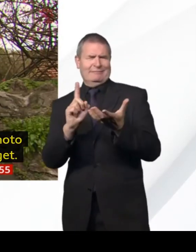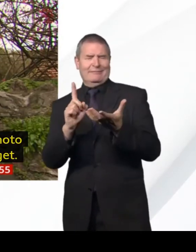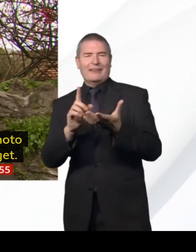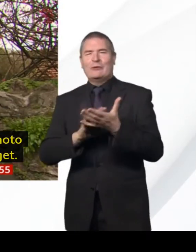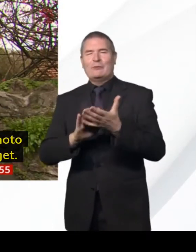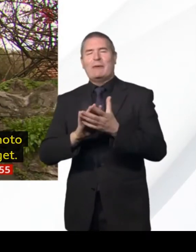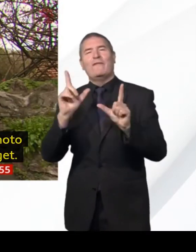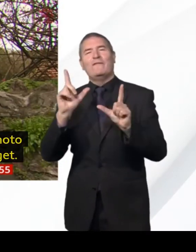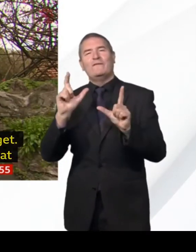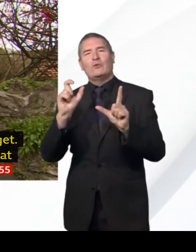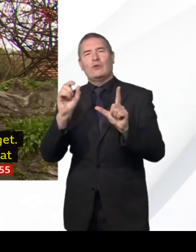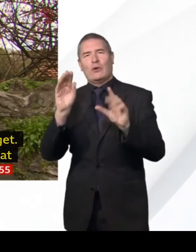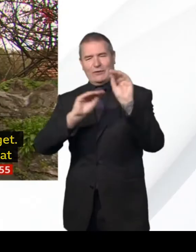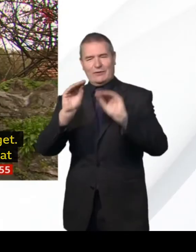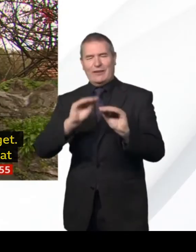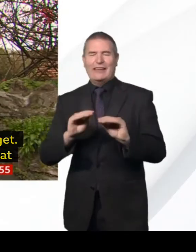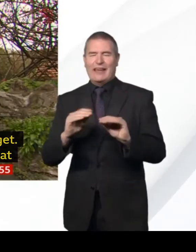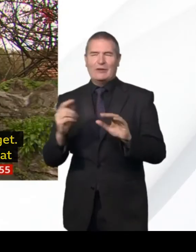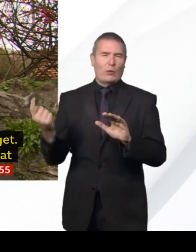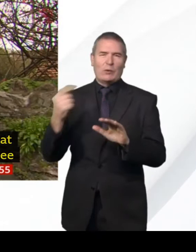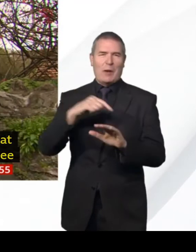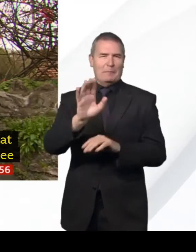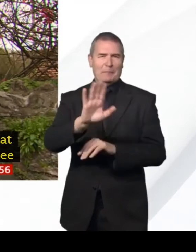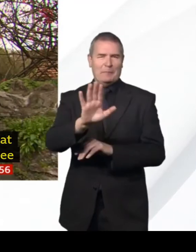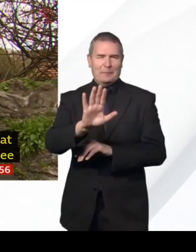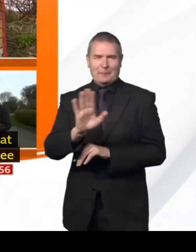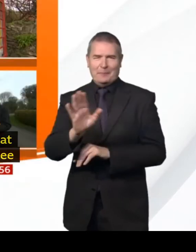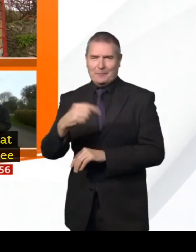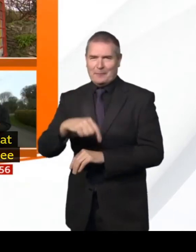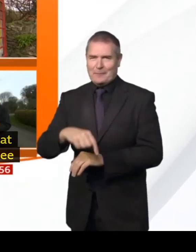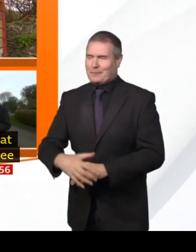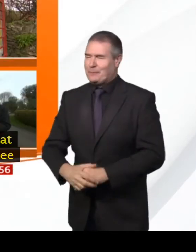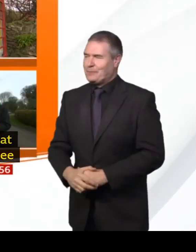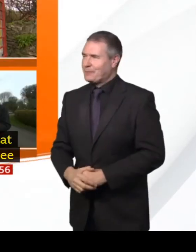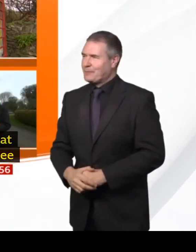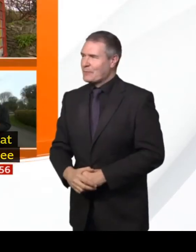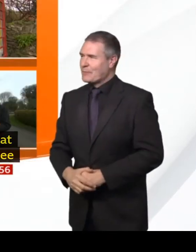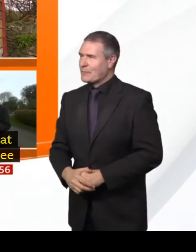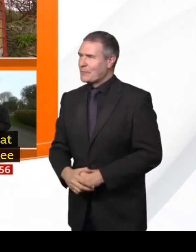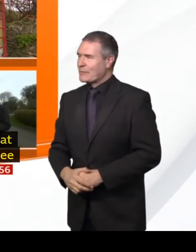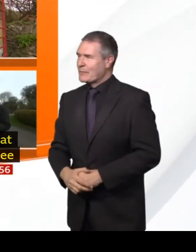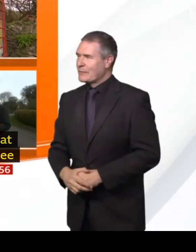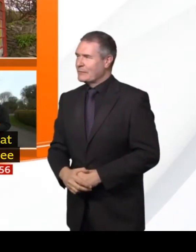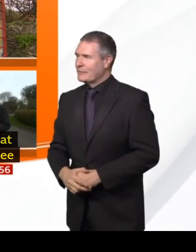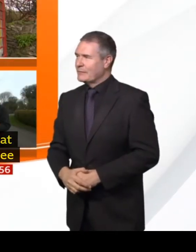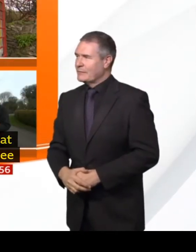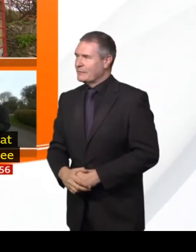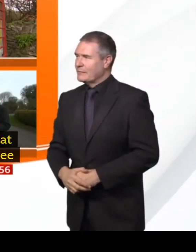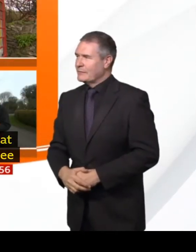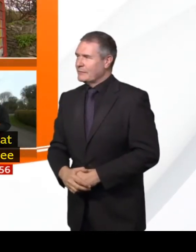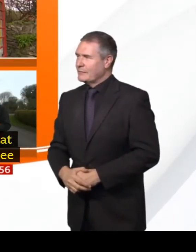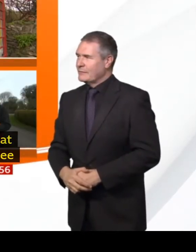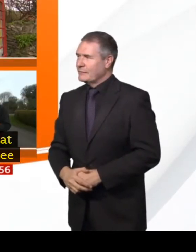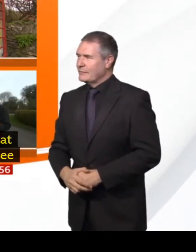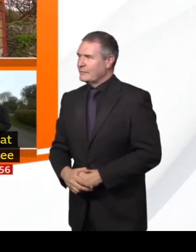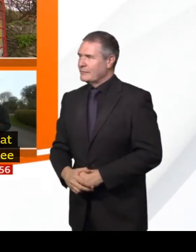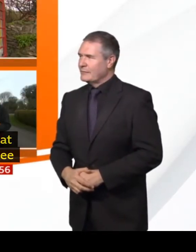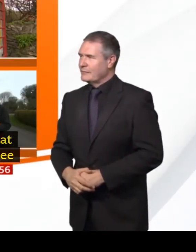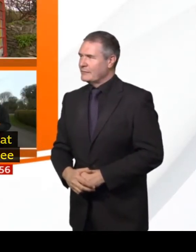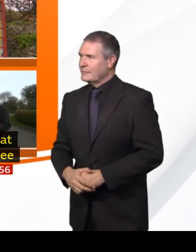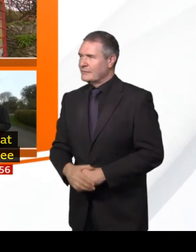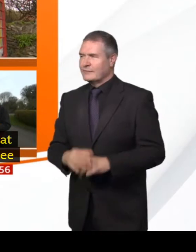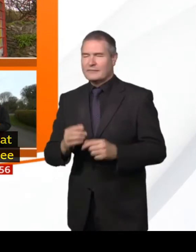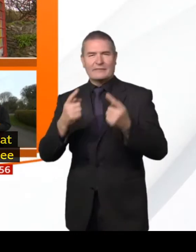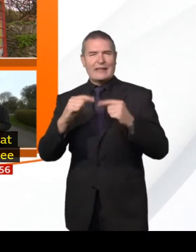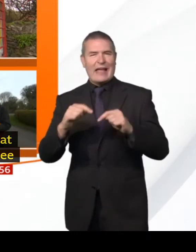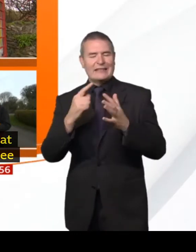people in a phone box, Please probably don't not the actually best get into idea. the phone box. Just as we want to talk to you as well, Martin. So, what do you use?